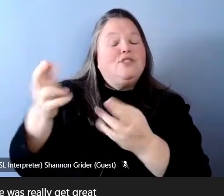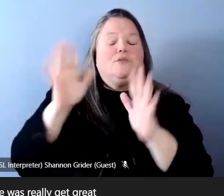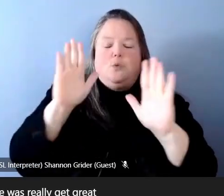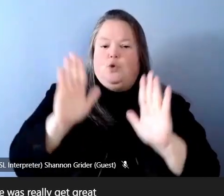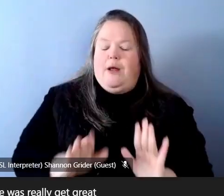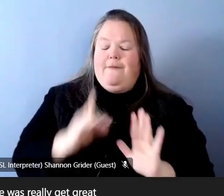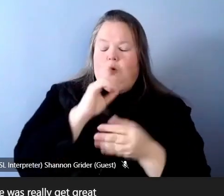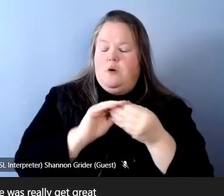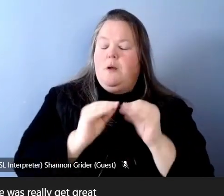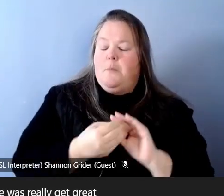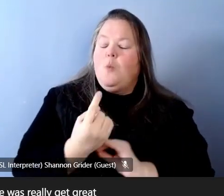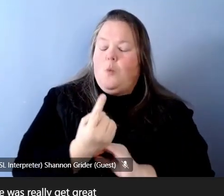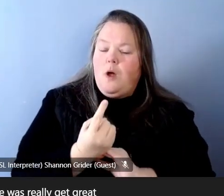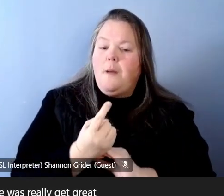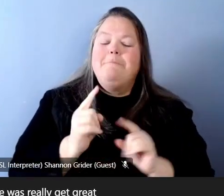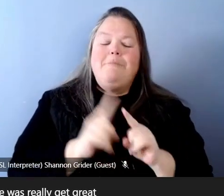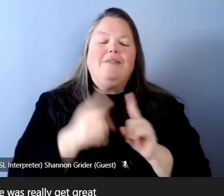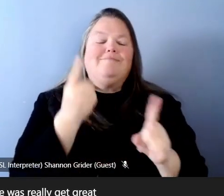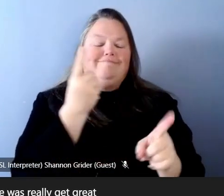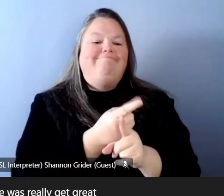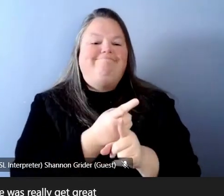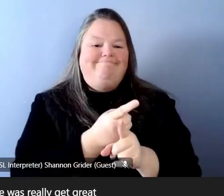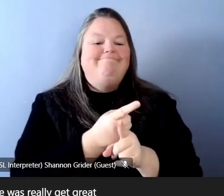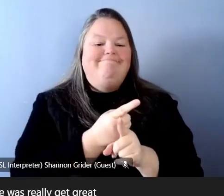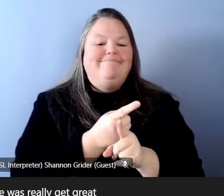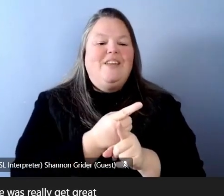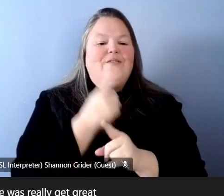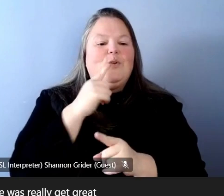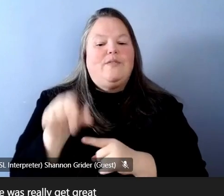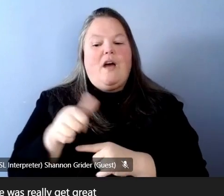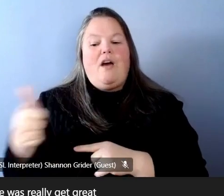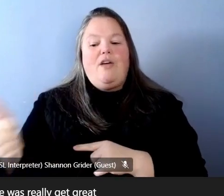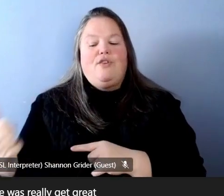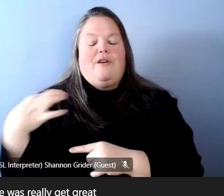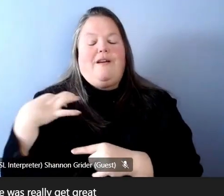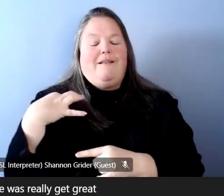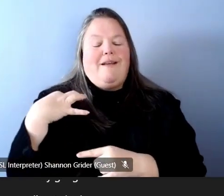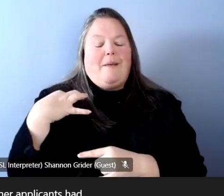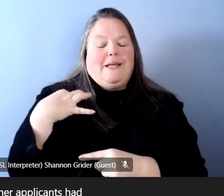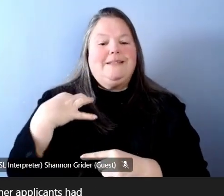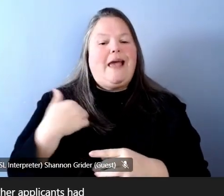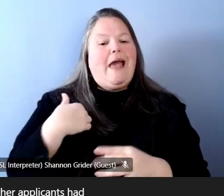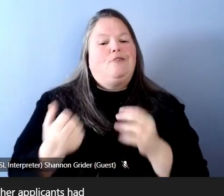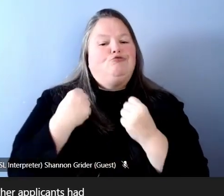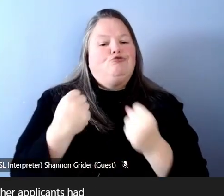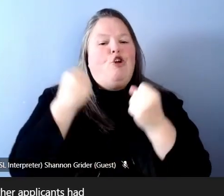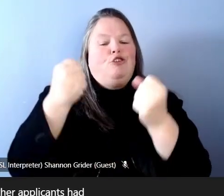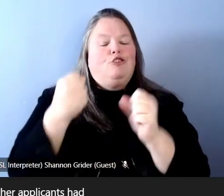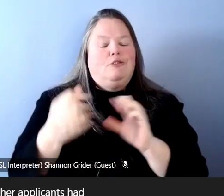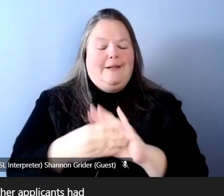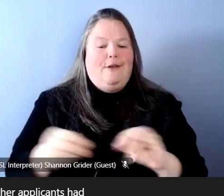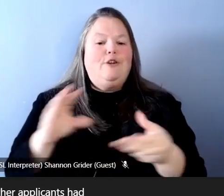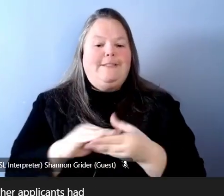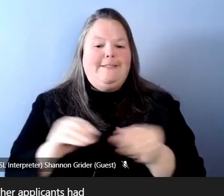I guess for other applicants had stronger narratives.